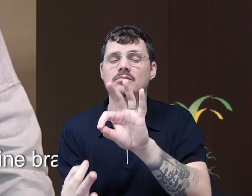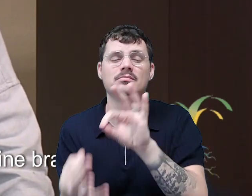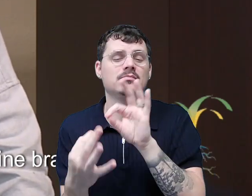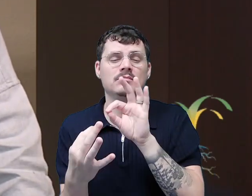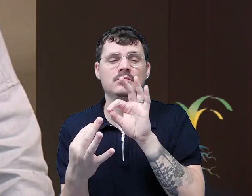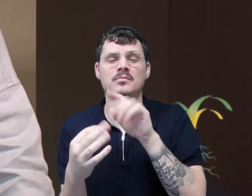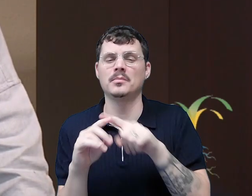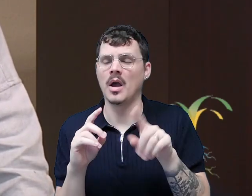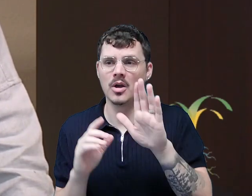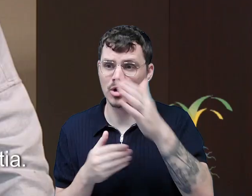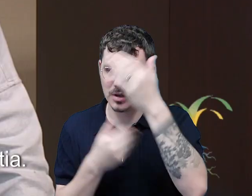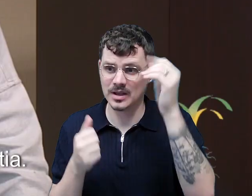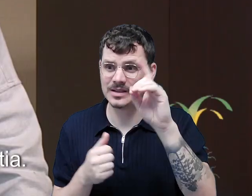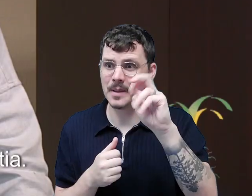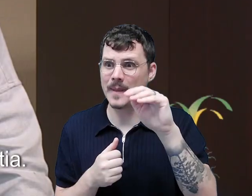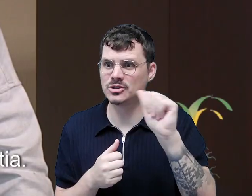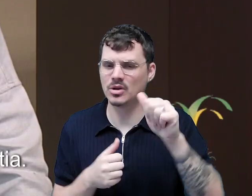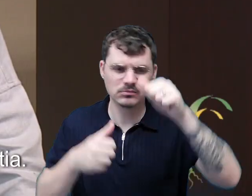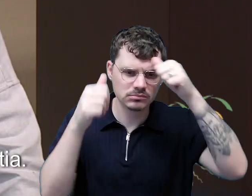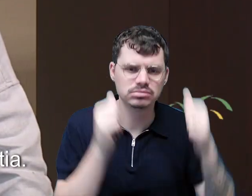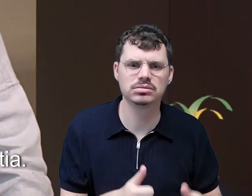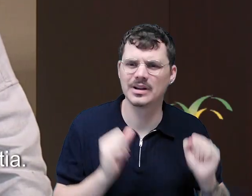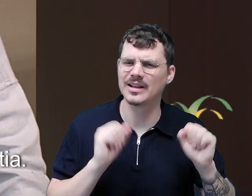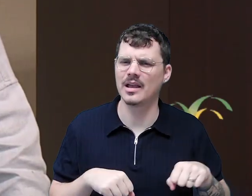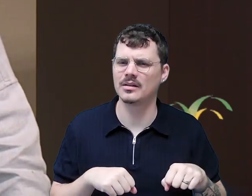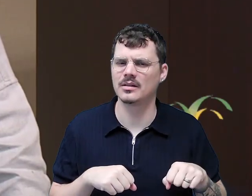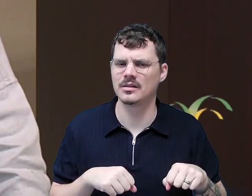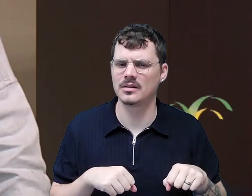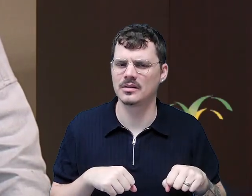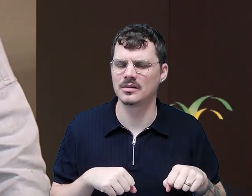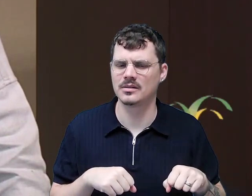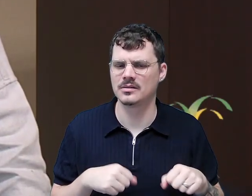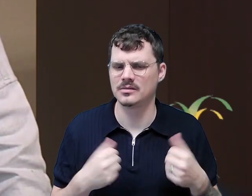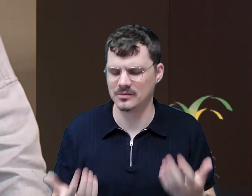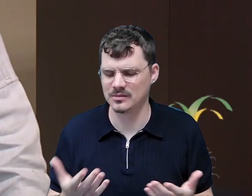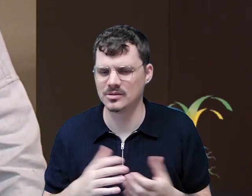pristine brain and have far advanced dementia.